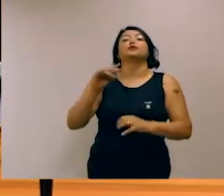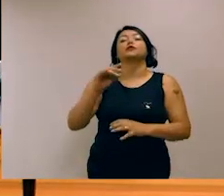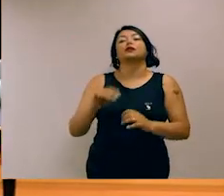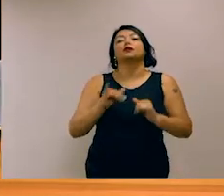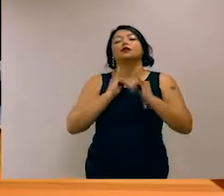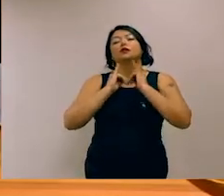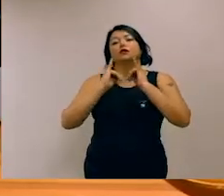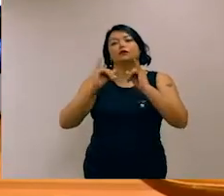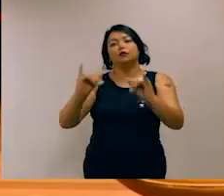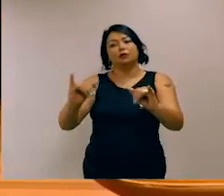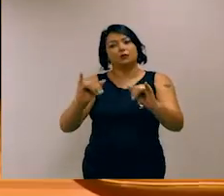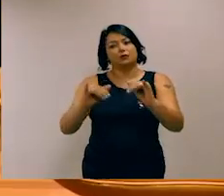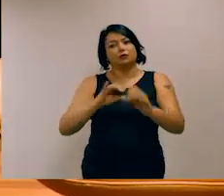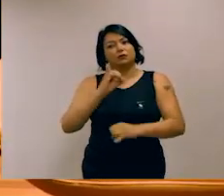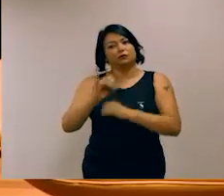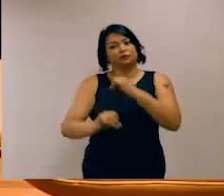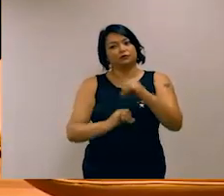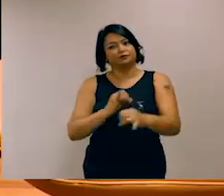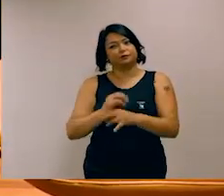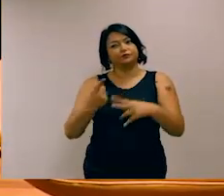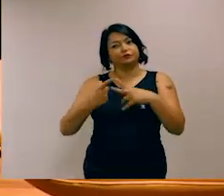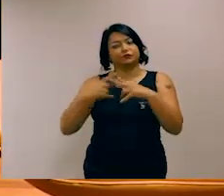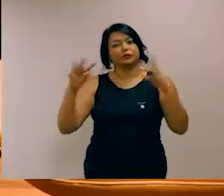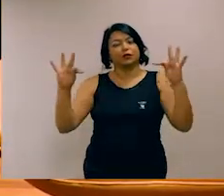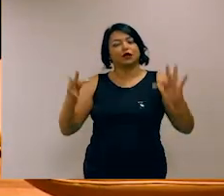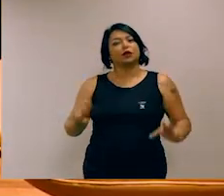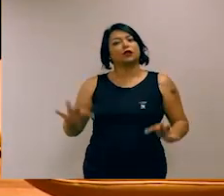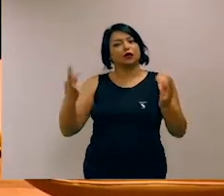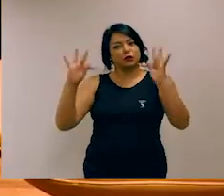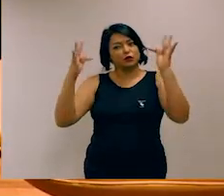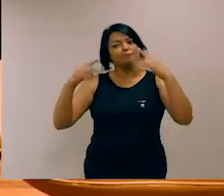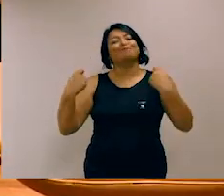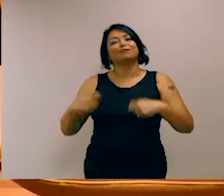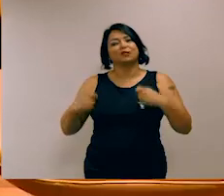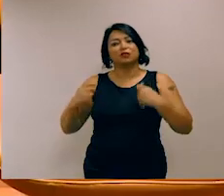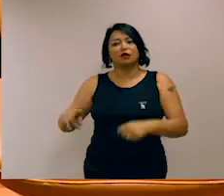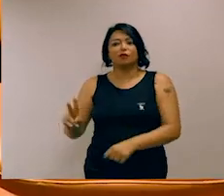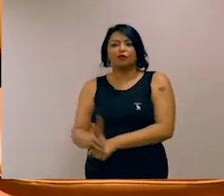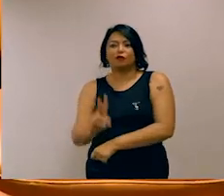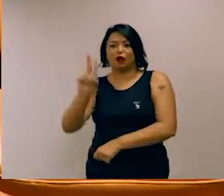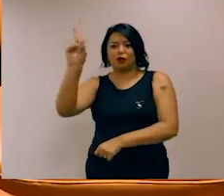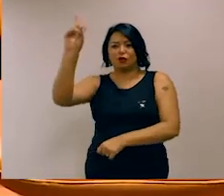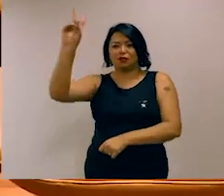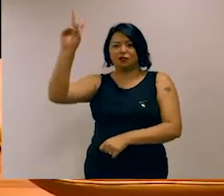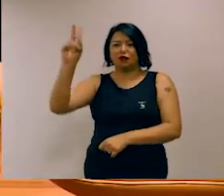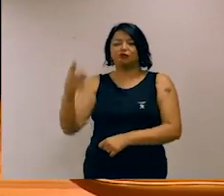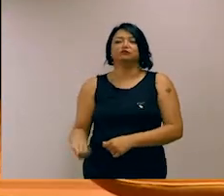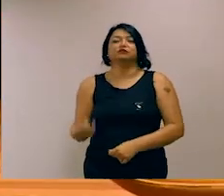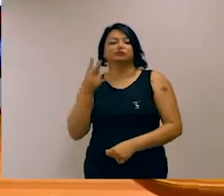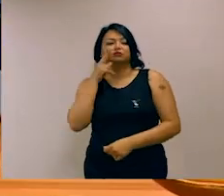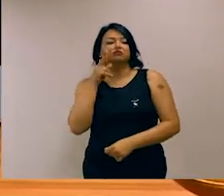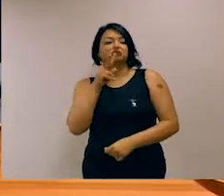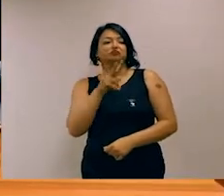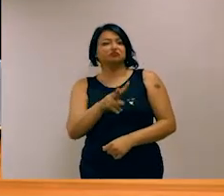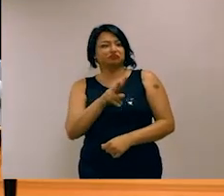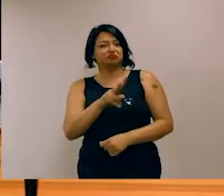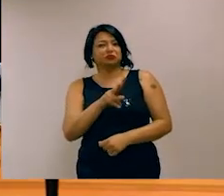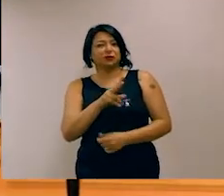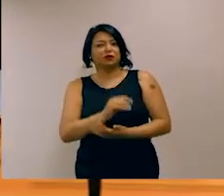with data and information and technology needs to be valued and revised. Ladies and